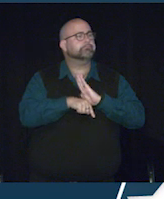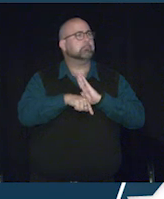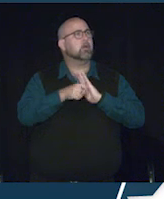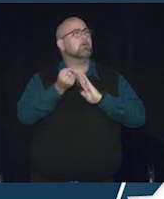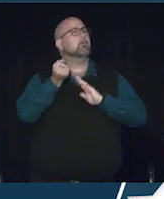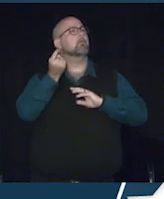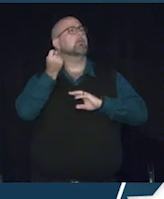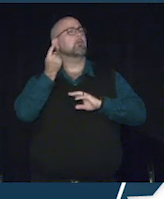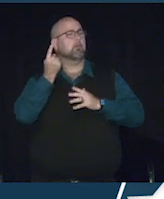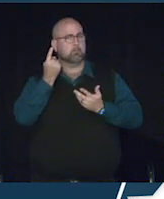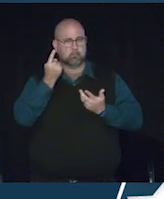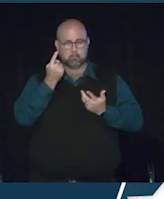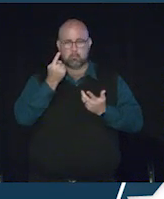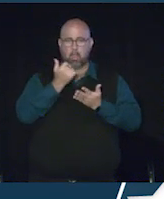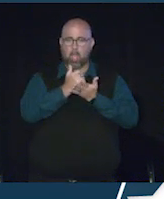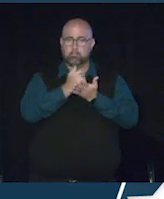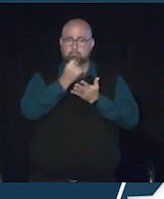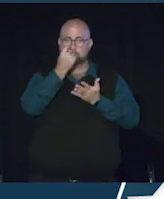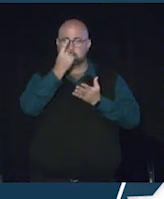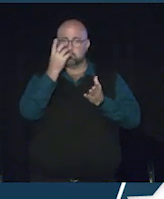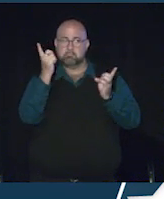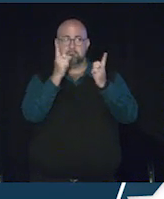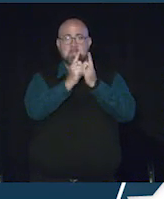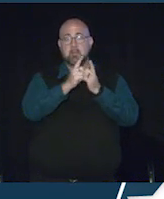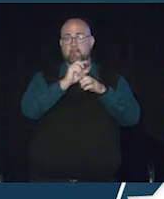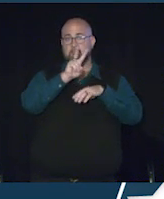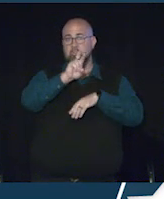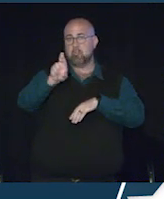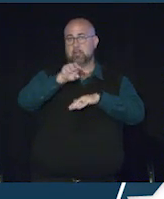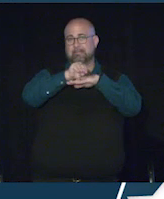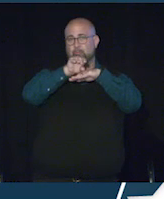building a rapport with their VR counselor.